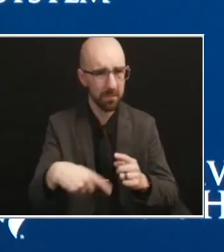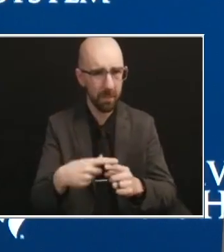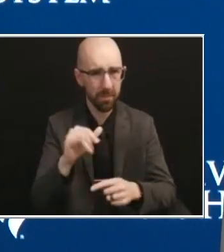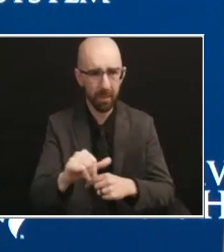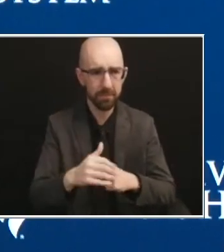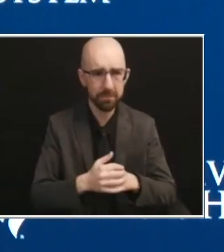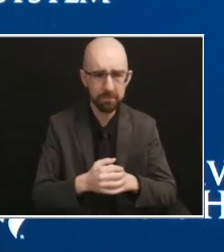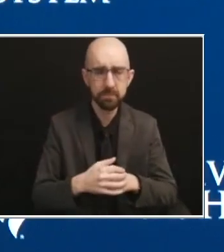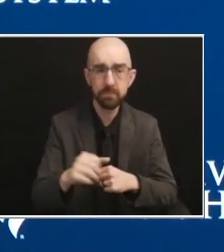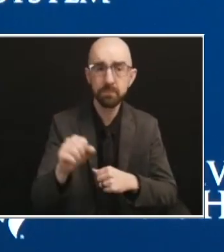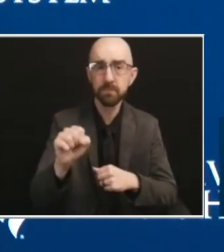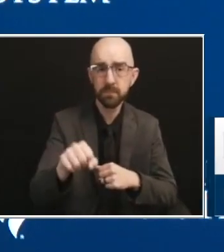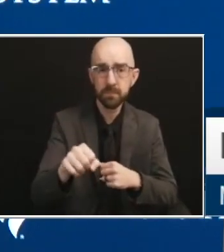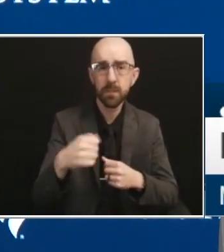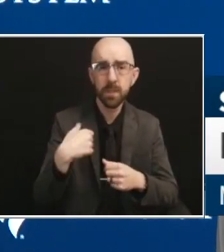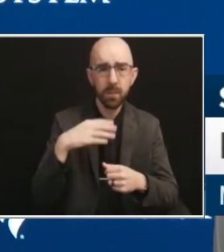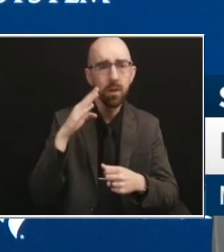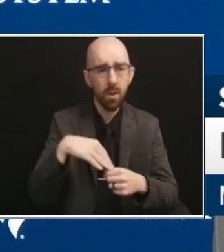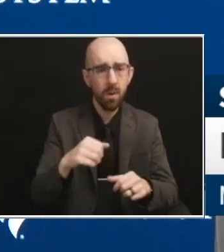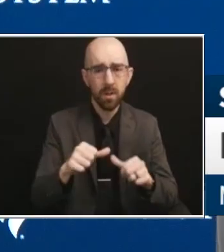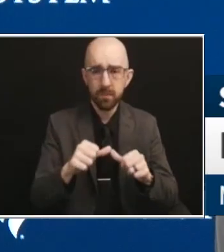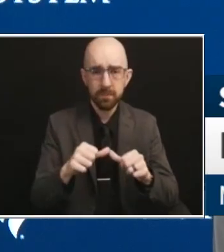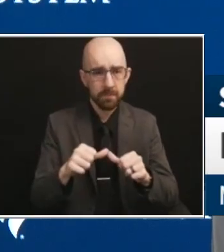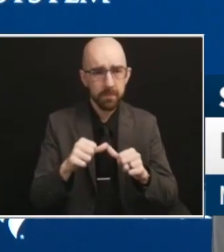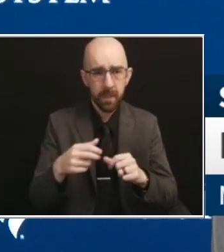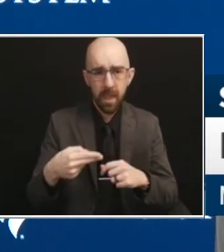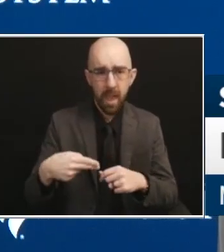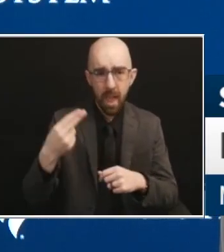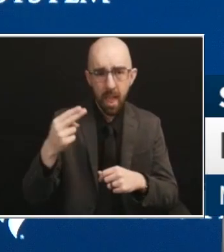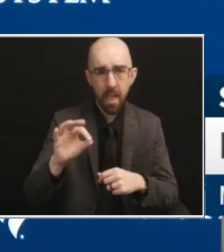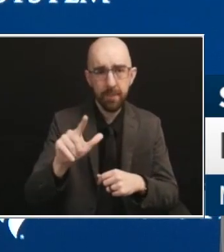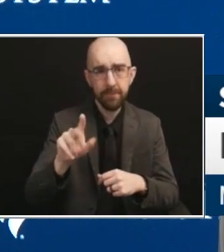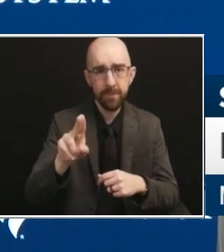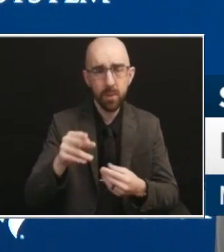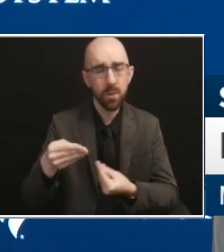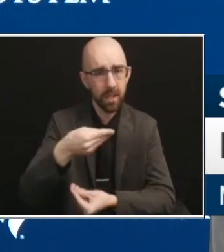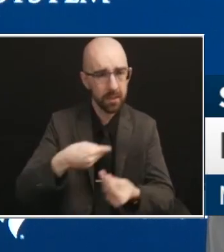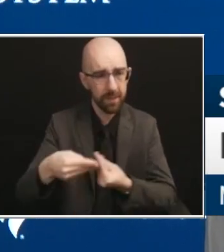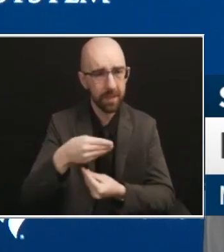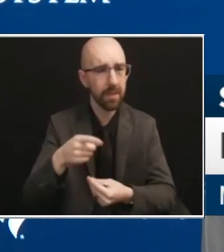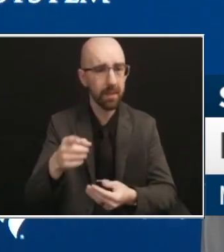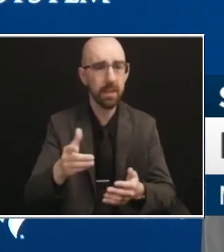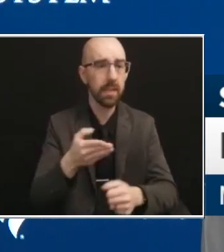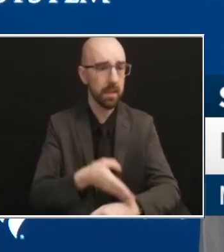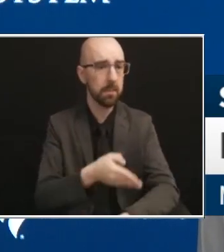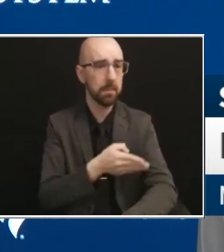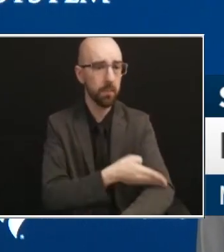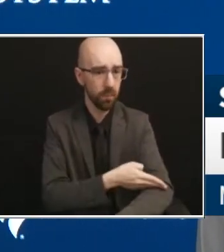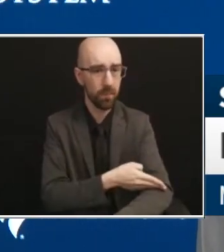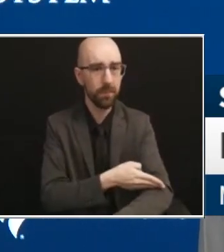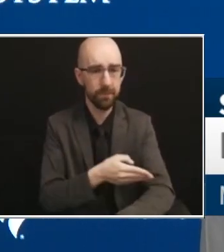we know that there continues to be a high level of flu activity, although it is improved from where